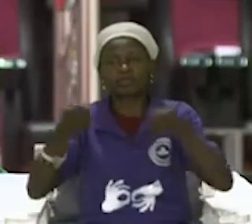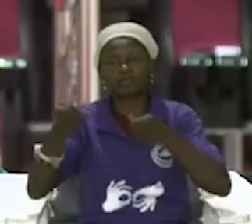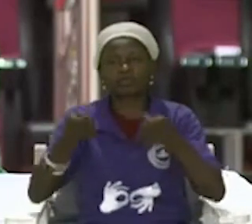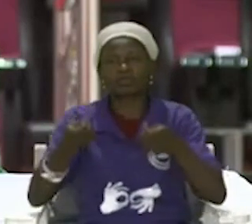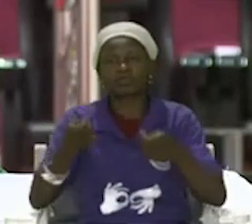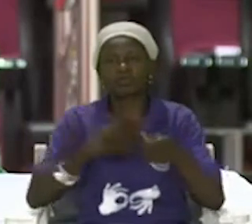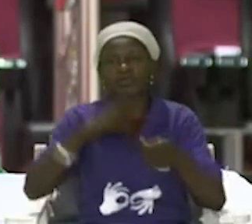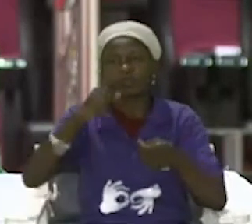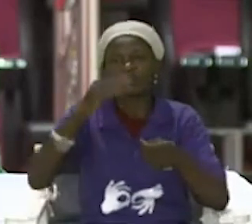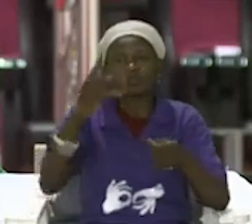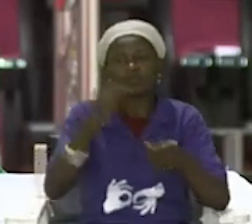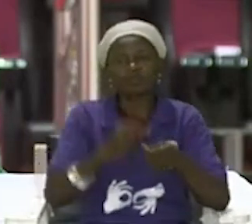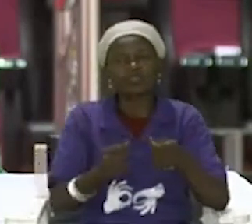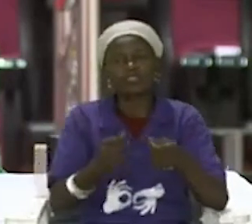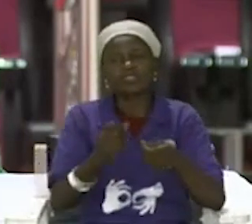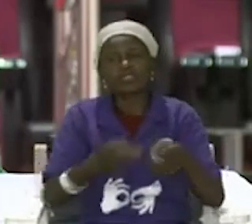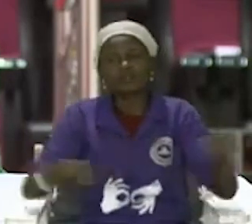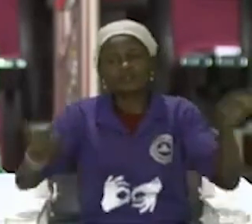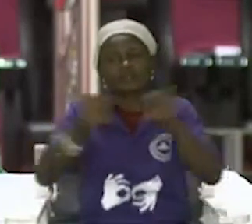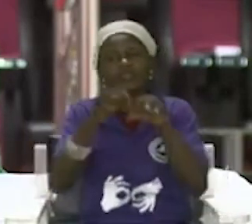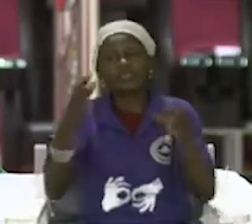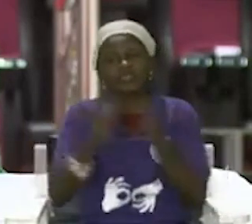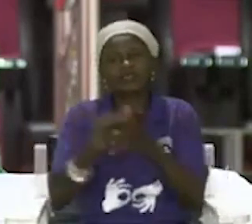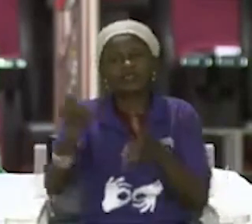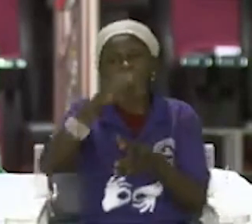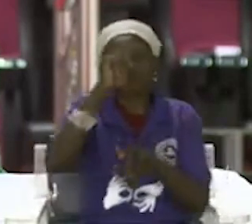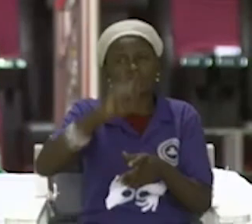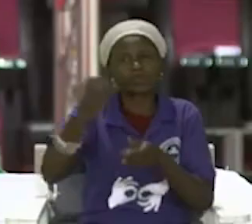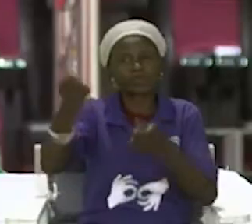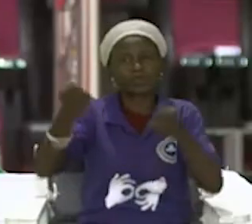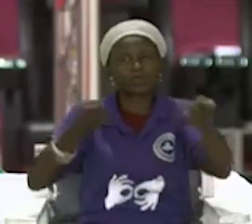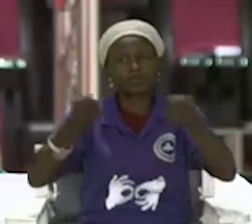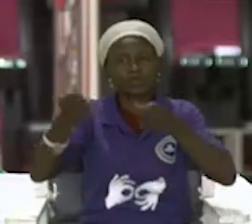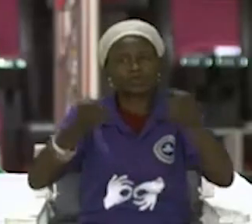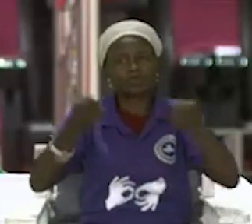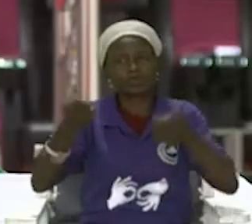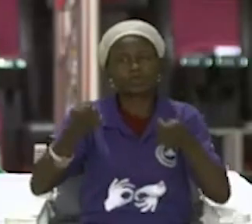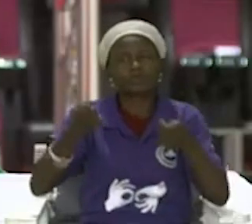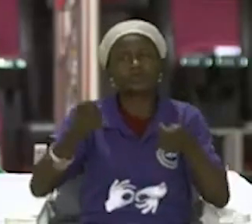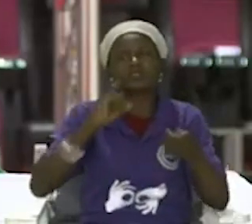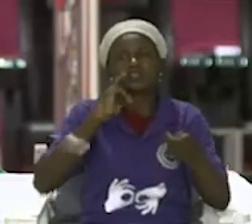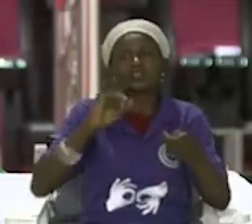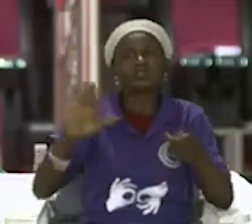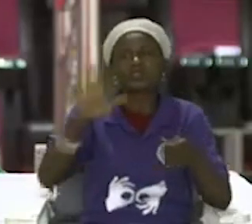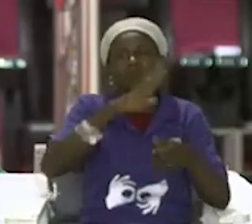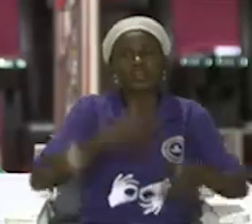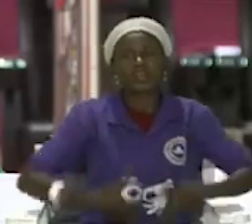one of the major things you must control is your anger.